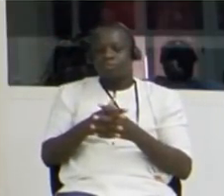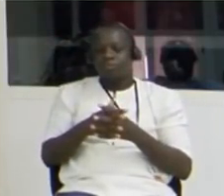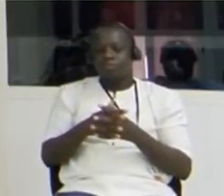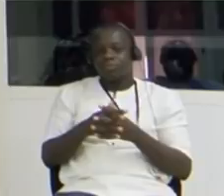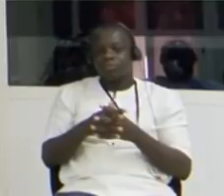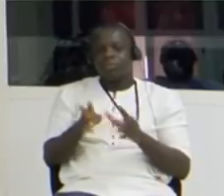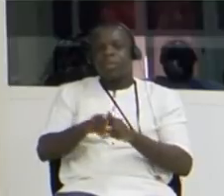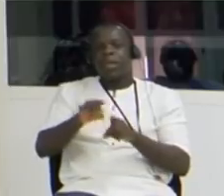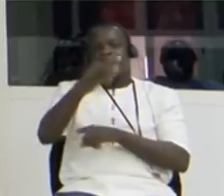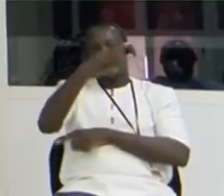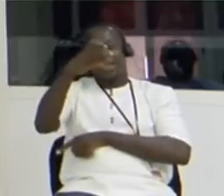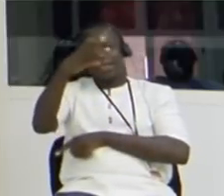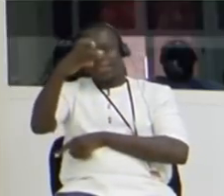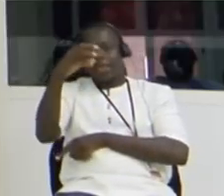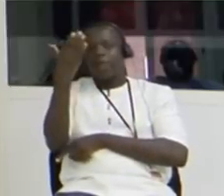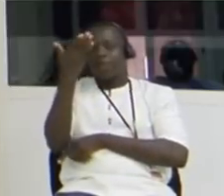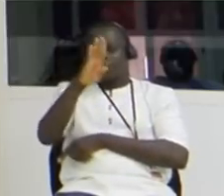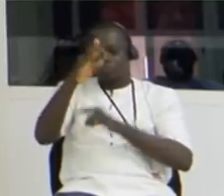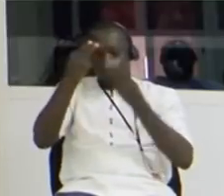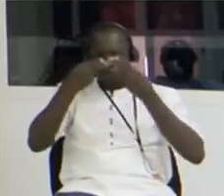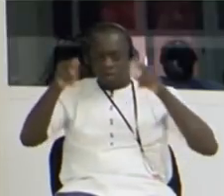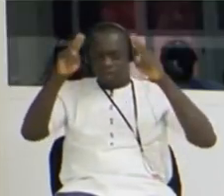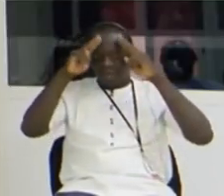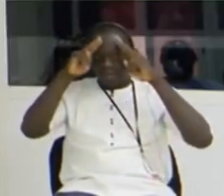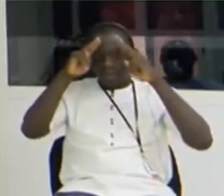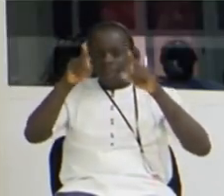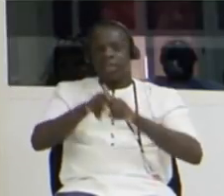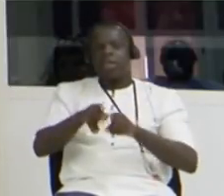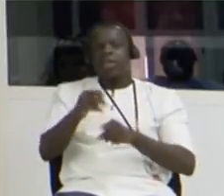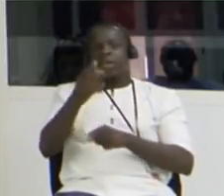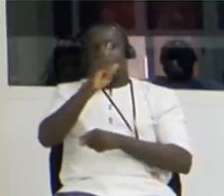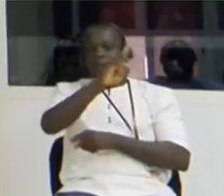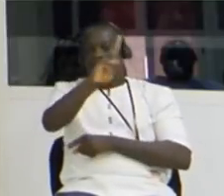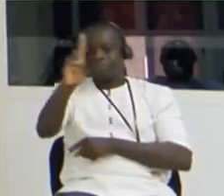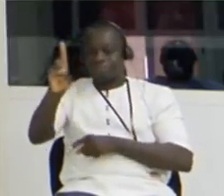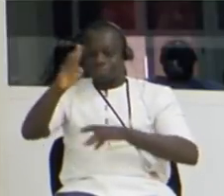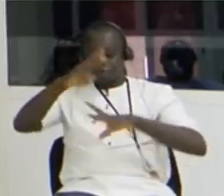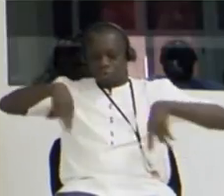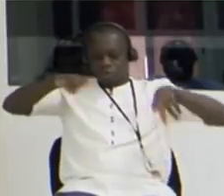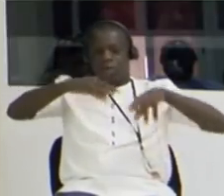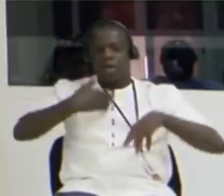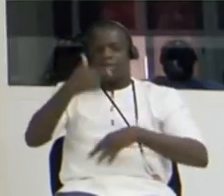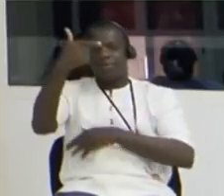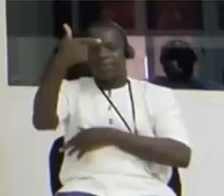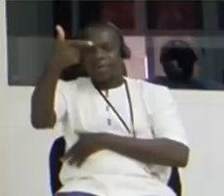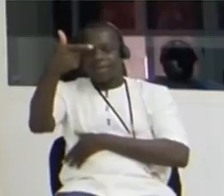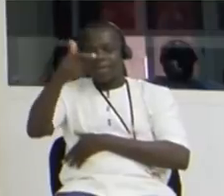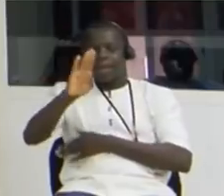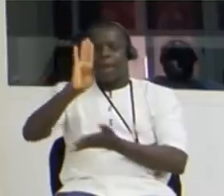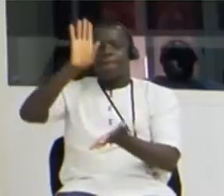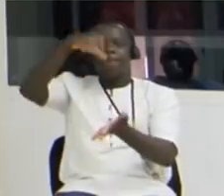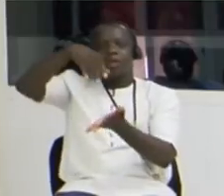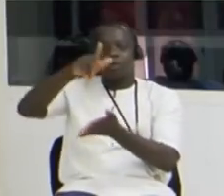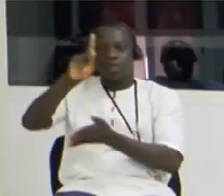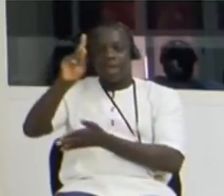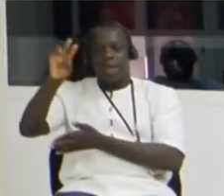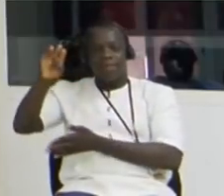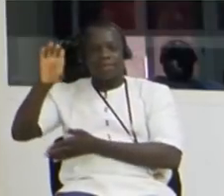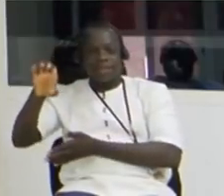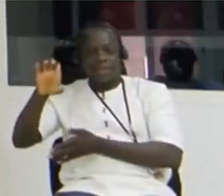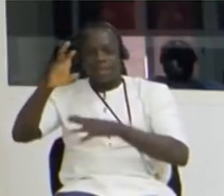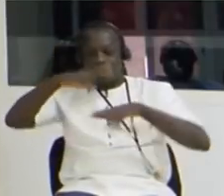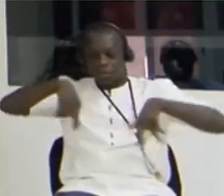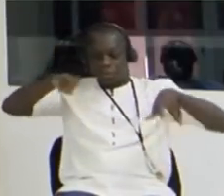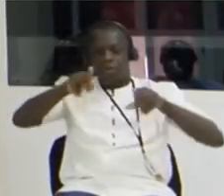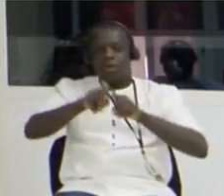this tertiary. So each administrative area, we have 7, Banjul, KMC, and the regions.